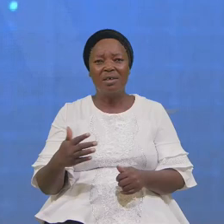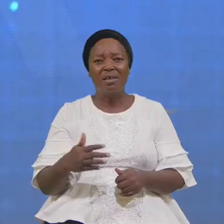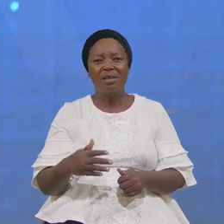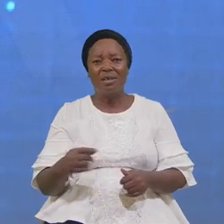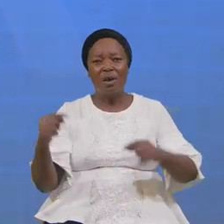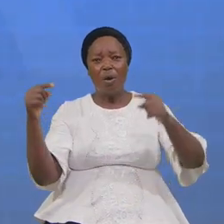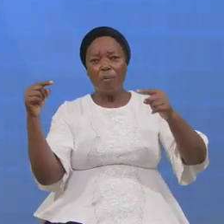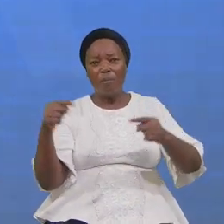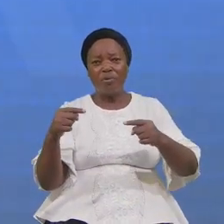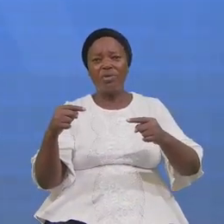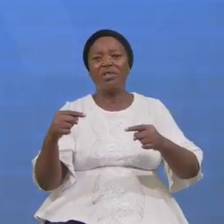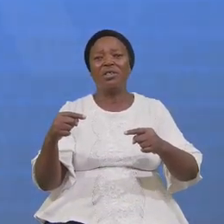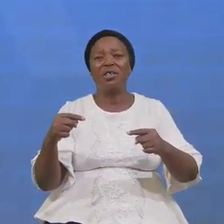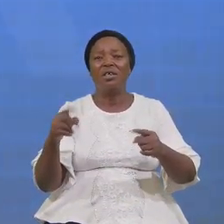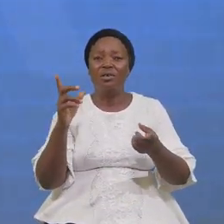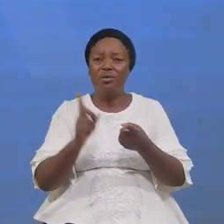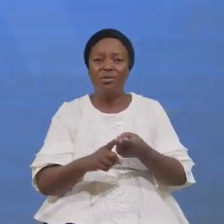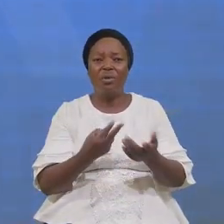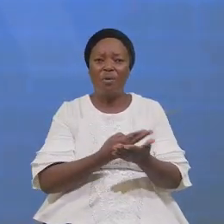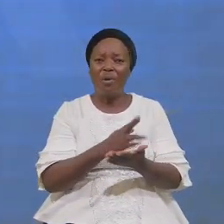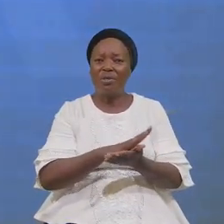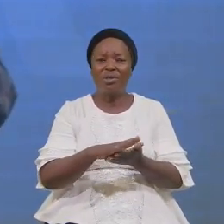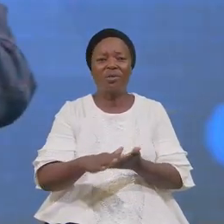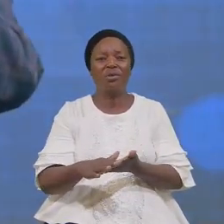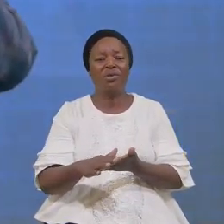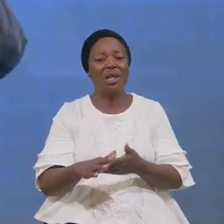righteous life. Repentance with restitution.